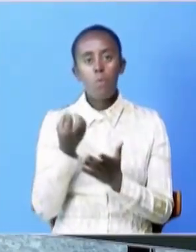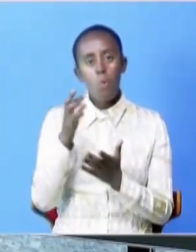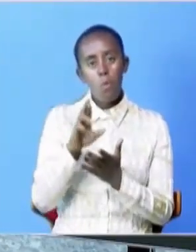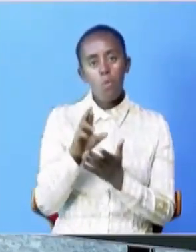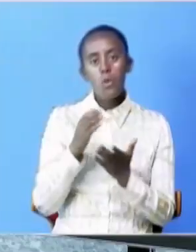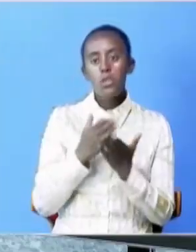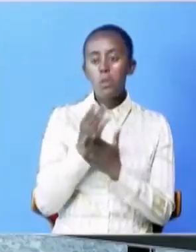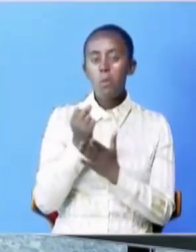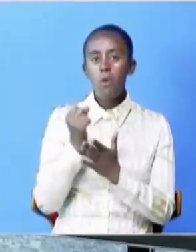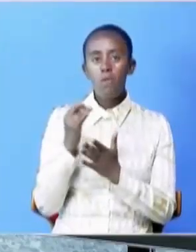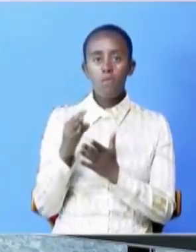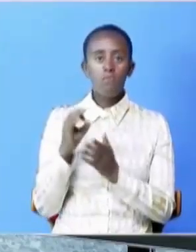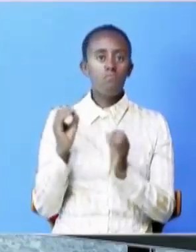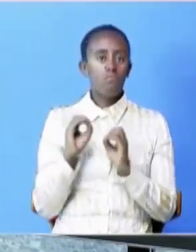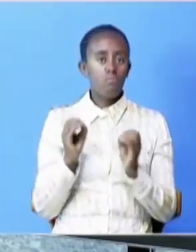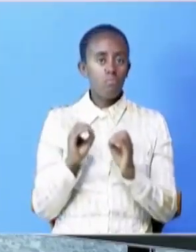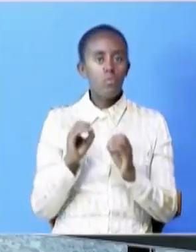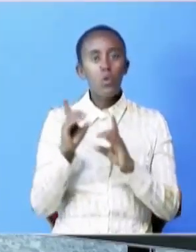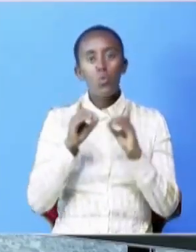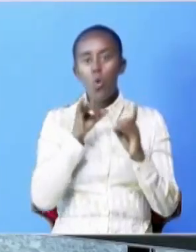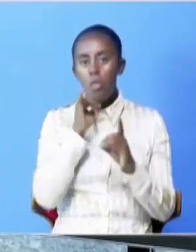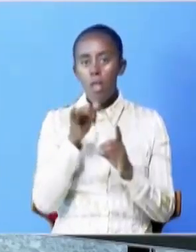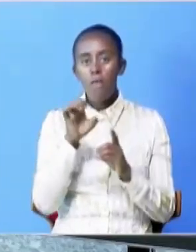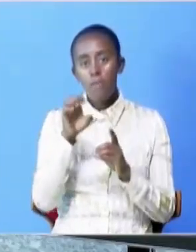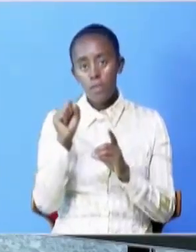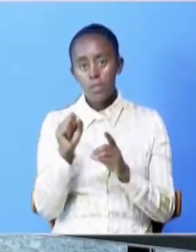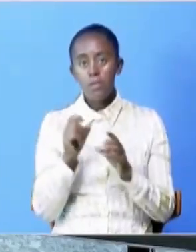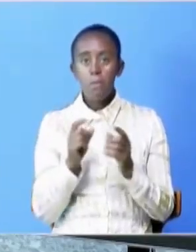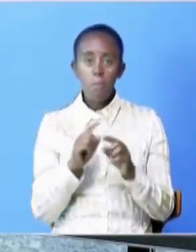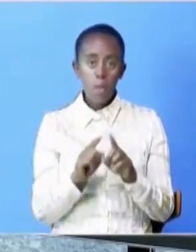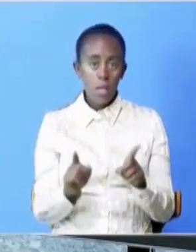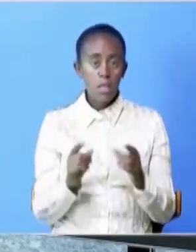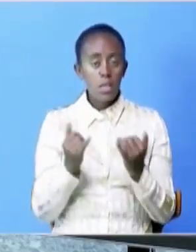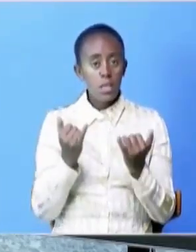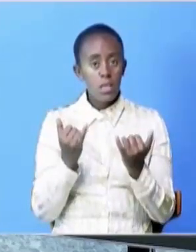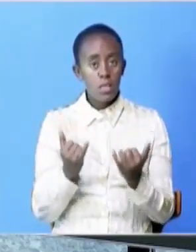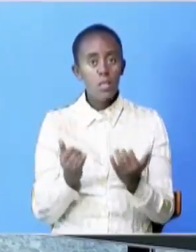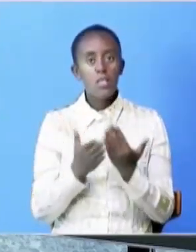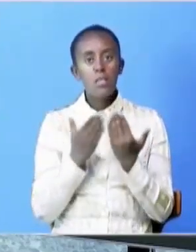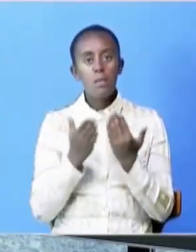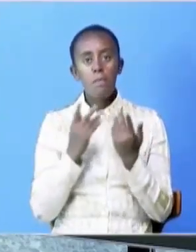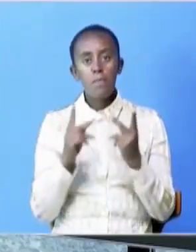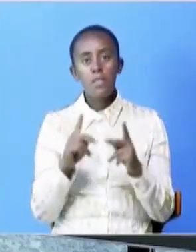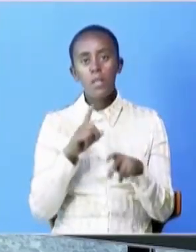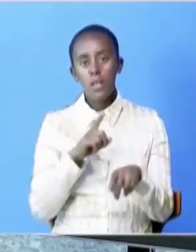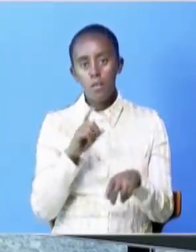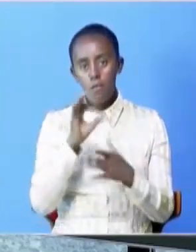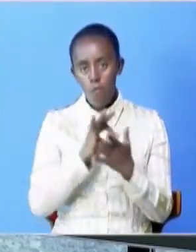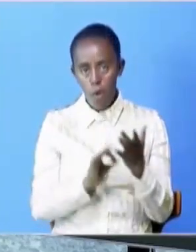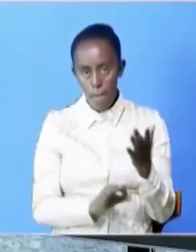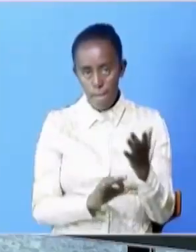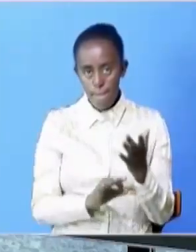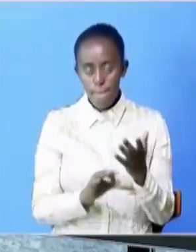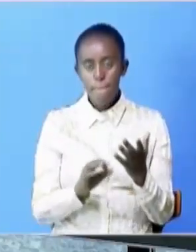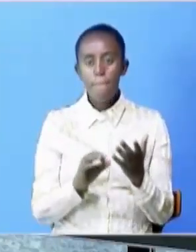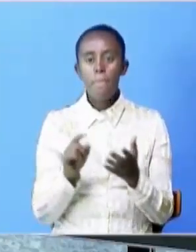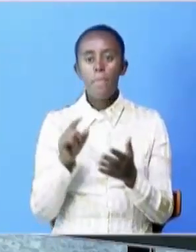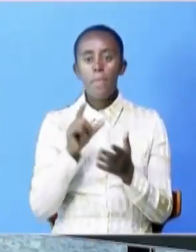some of them are not, don't have ES, but it's still in the simple present form.